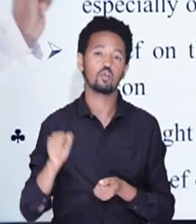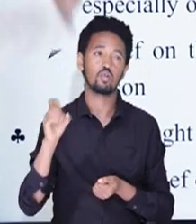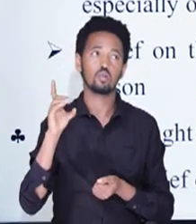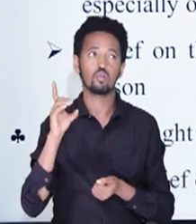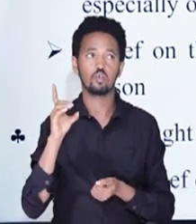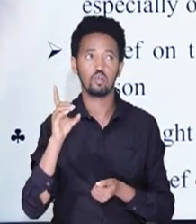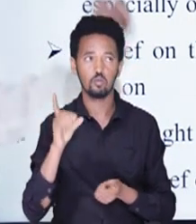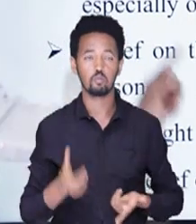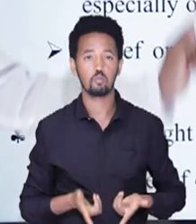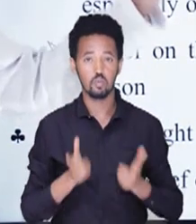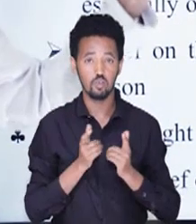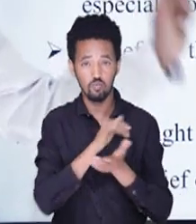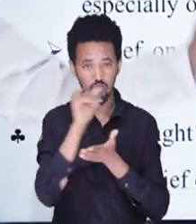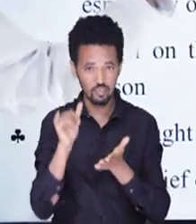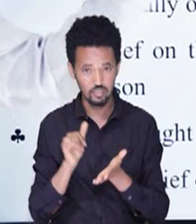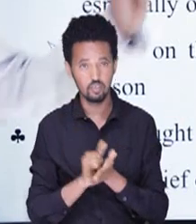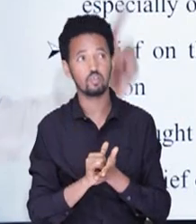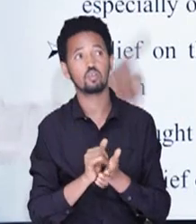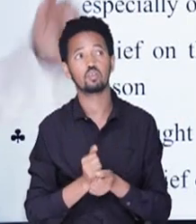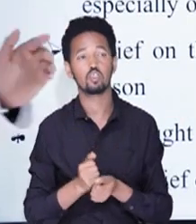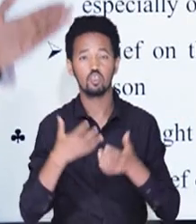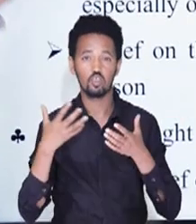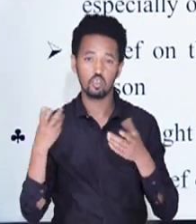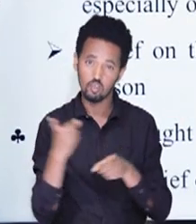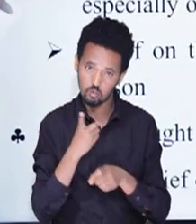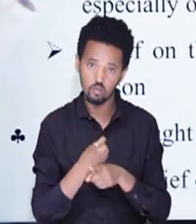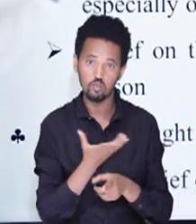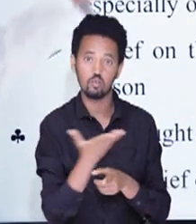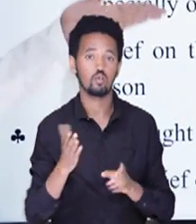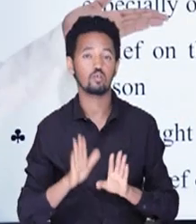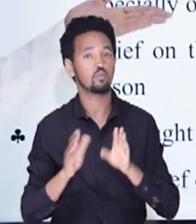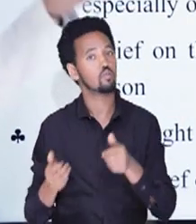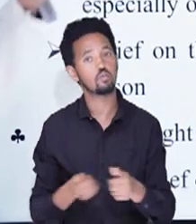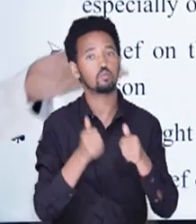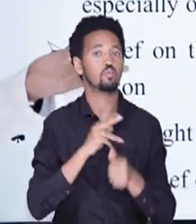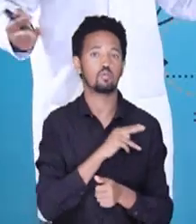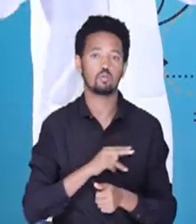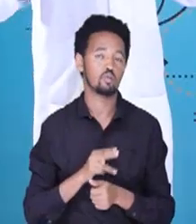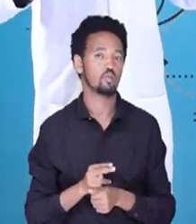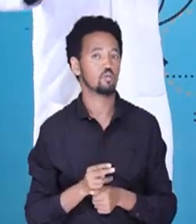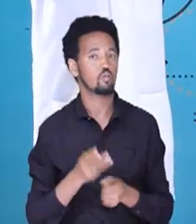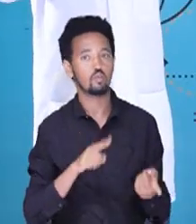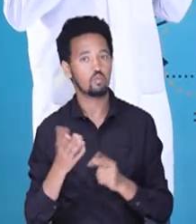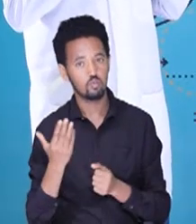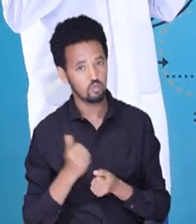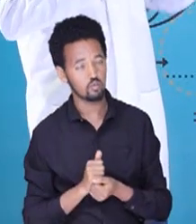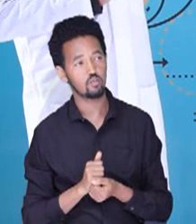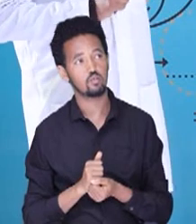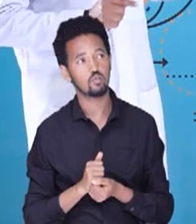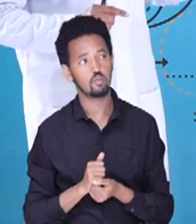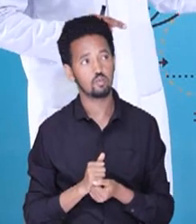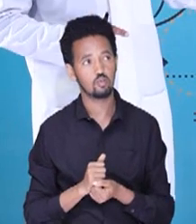means believe that the universe and its natural law needed the existence of creature, their God or Allah or